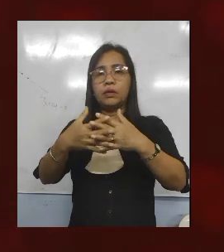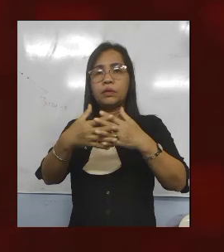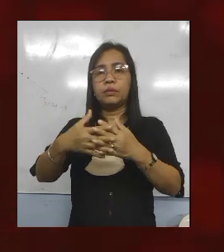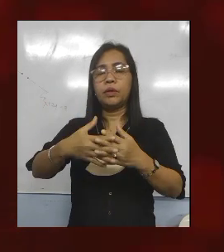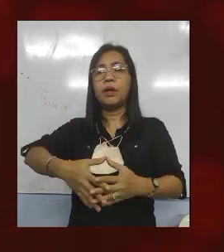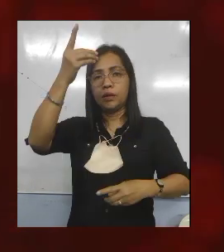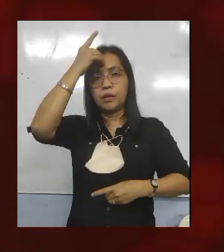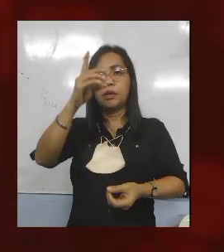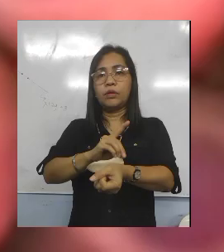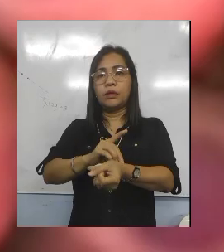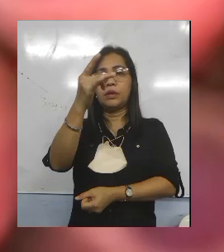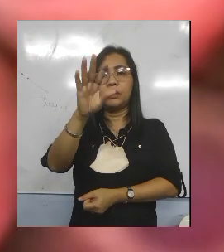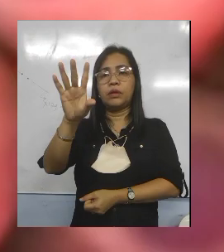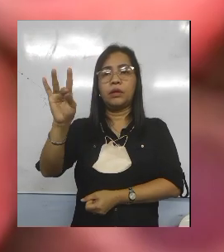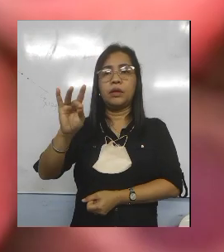cell cycle.